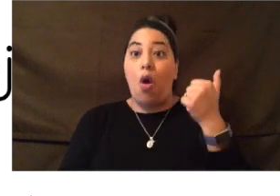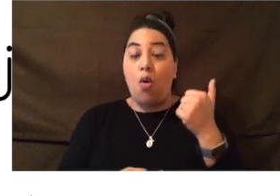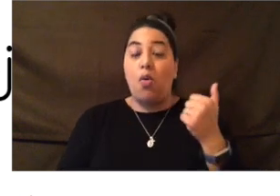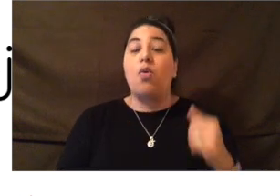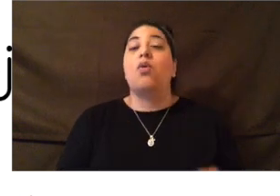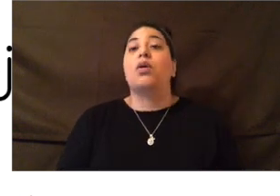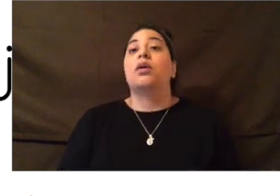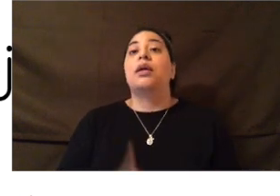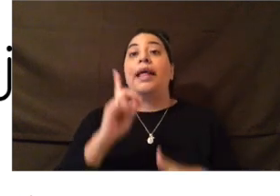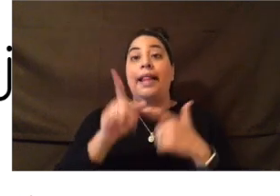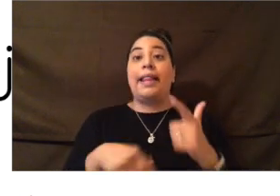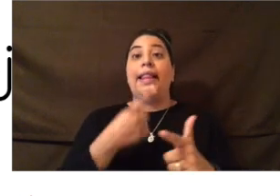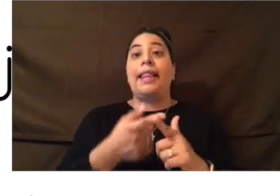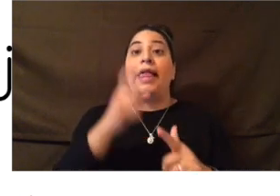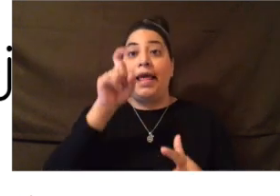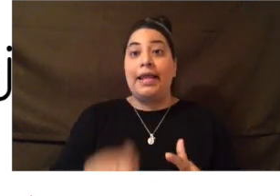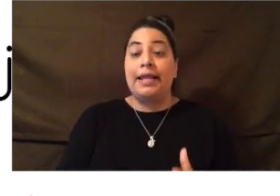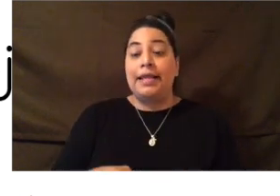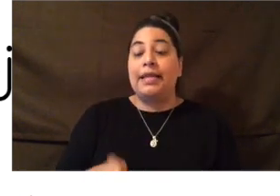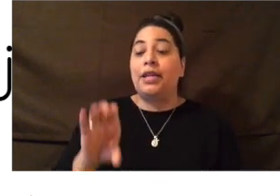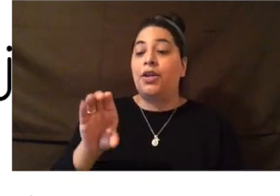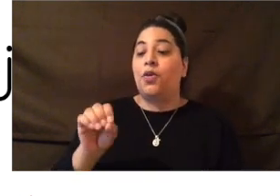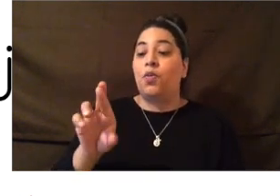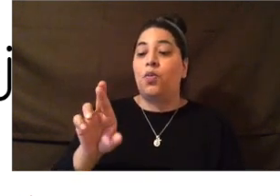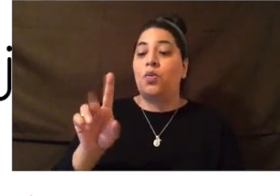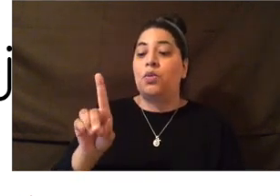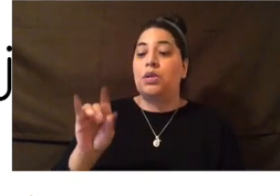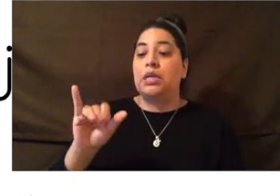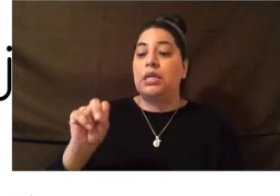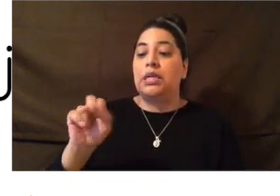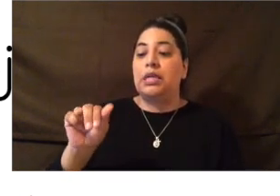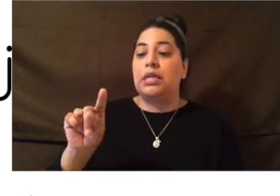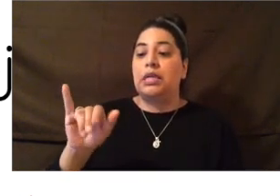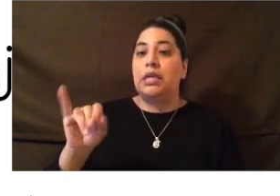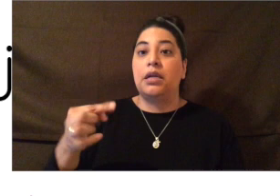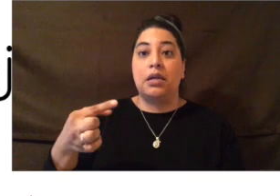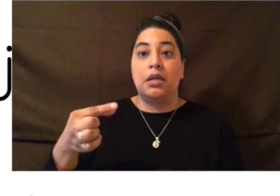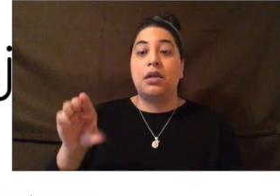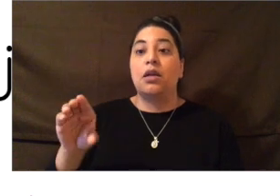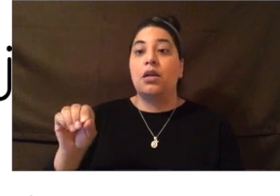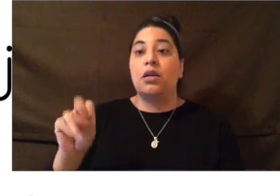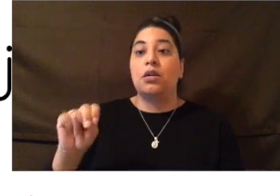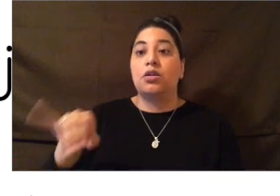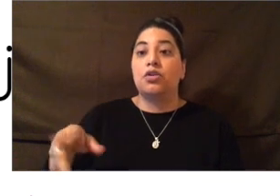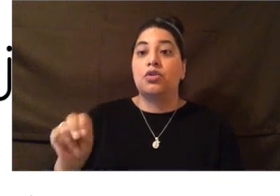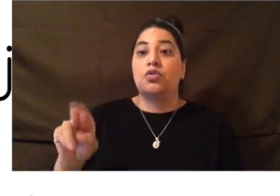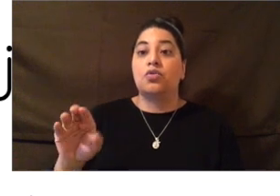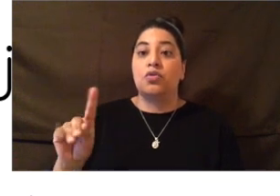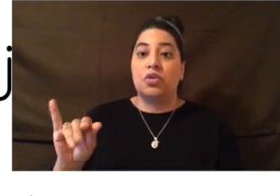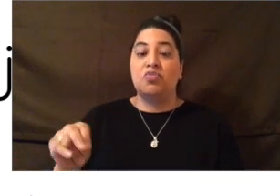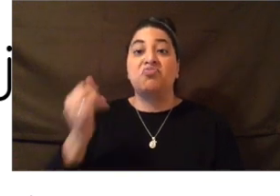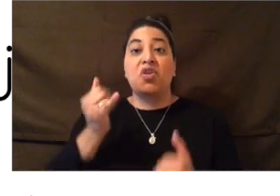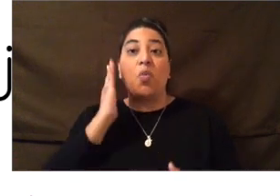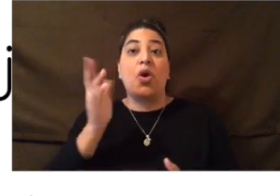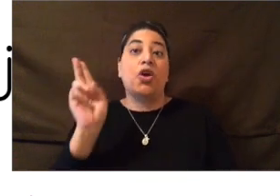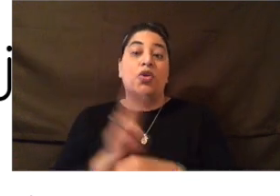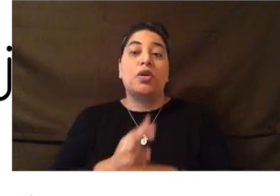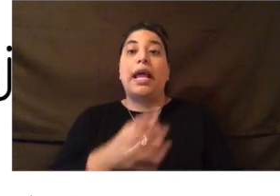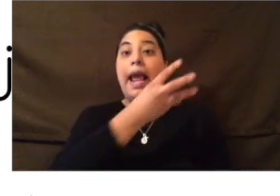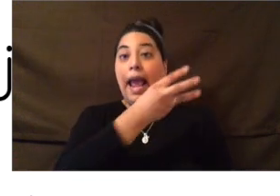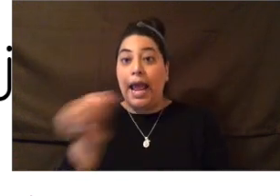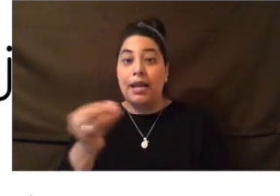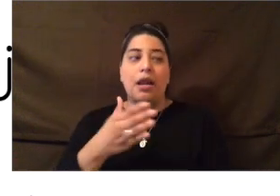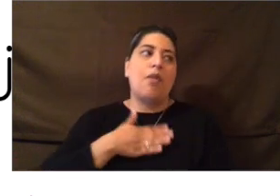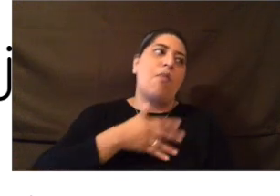predicate. Okay? So then I need a coordinating conjunction. And in this case, I'm going to use the coordinating conjunction